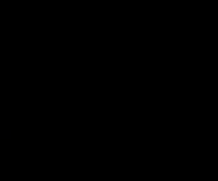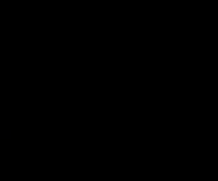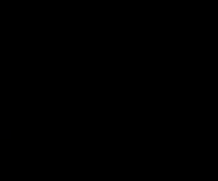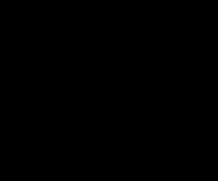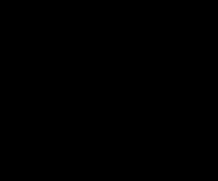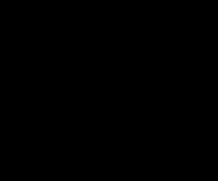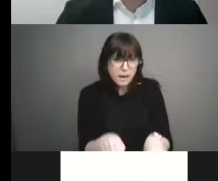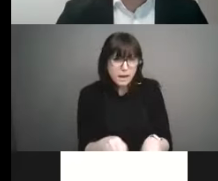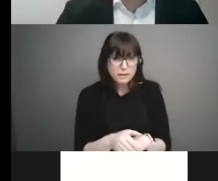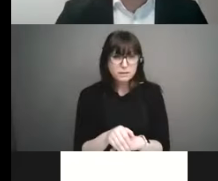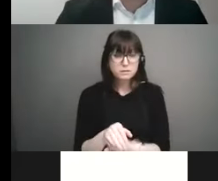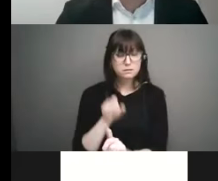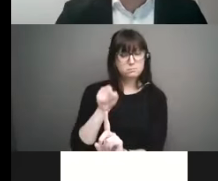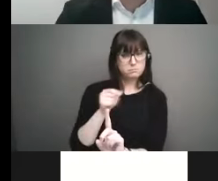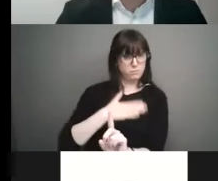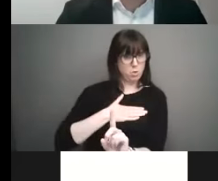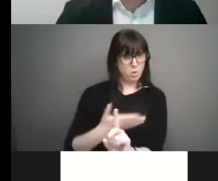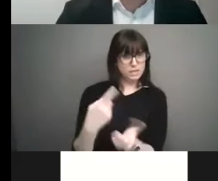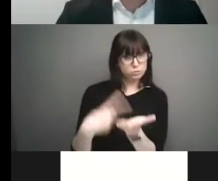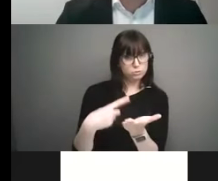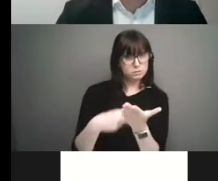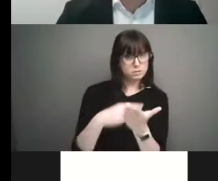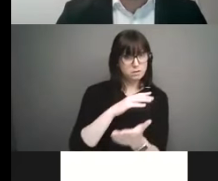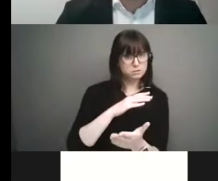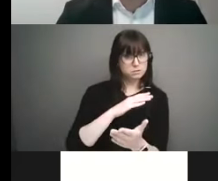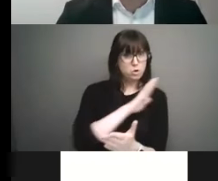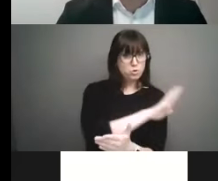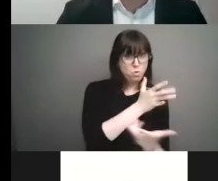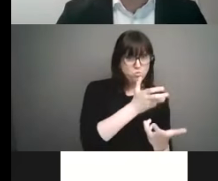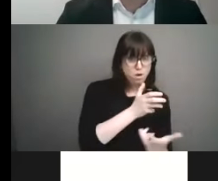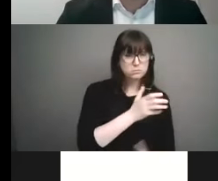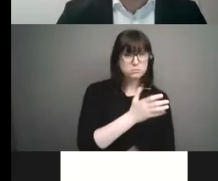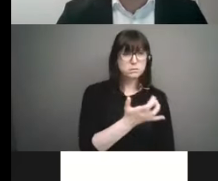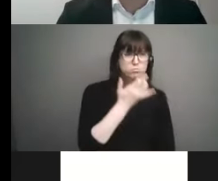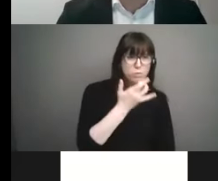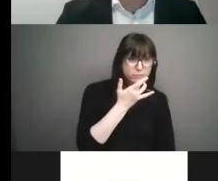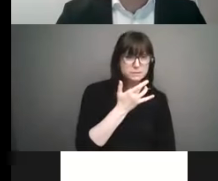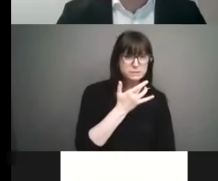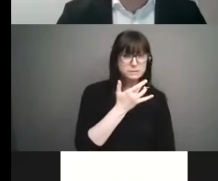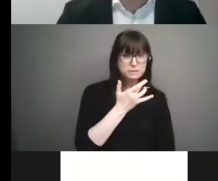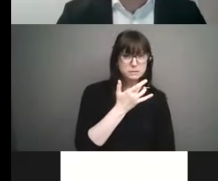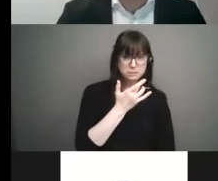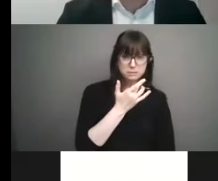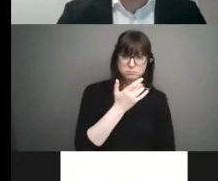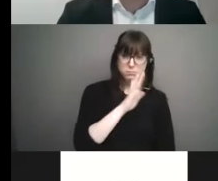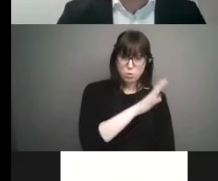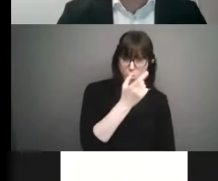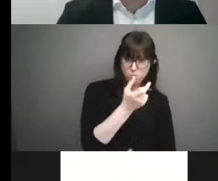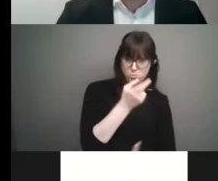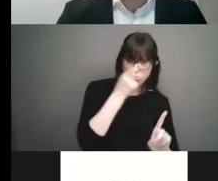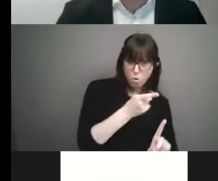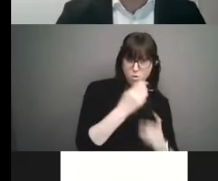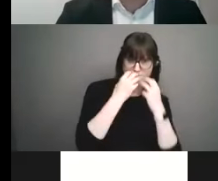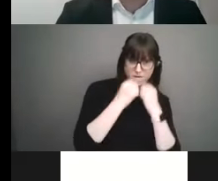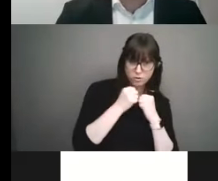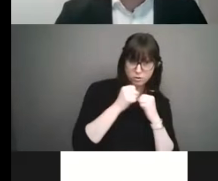Is this proposed person willing to discuss your personal care issues and your preferences? And do they understand your goals and your values